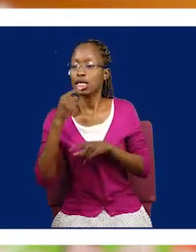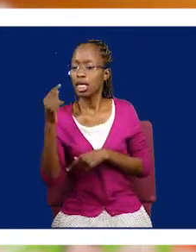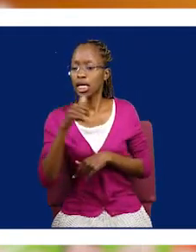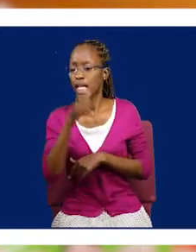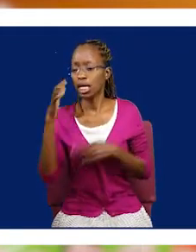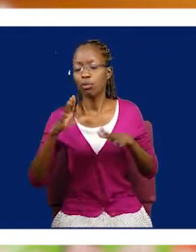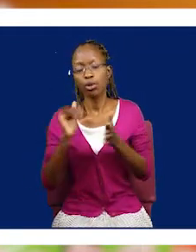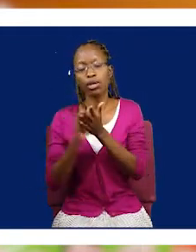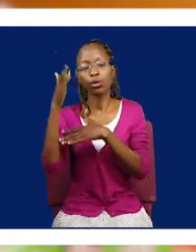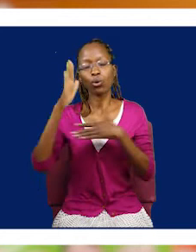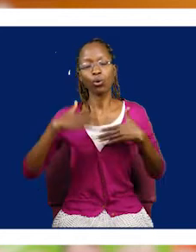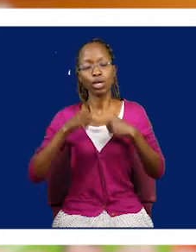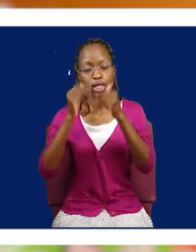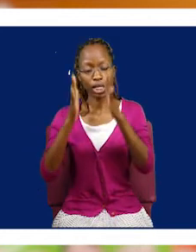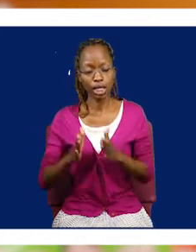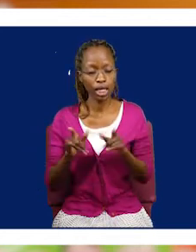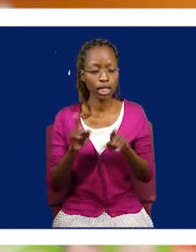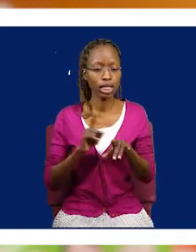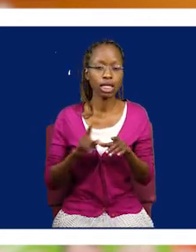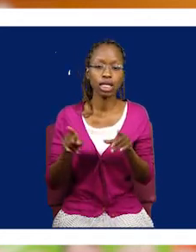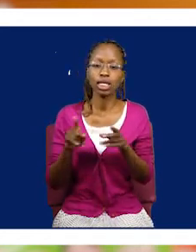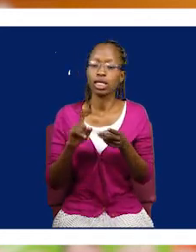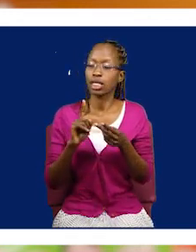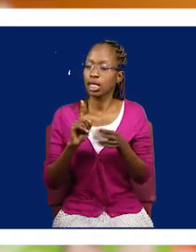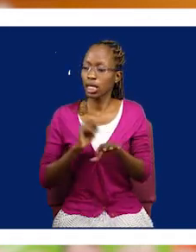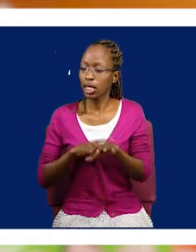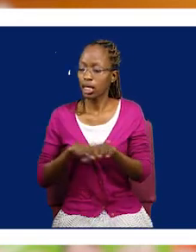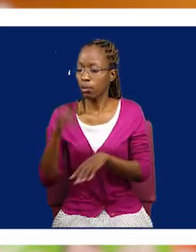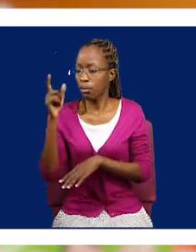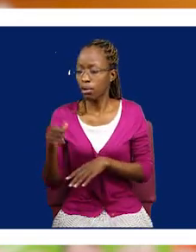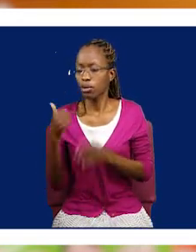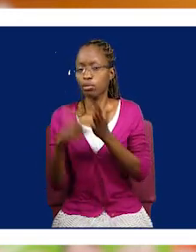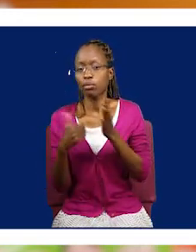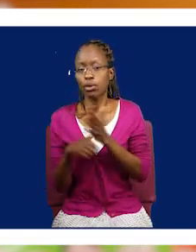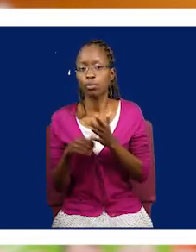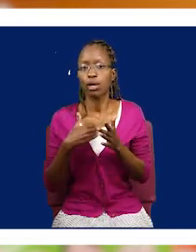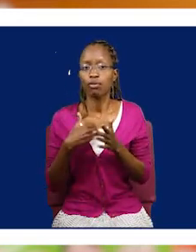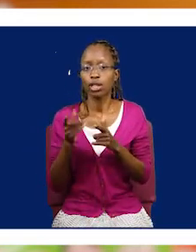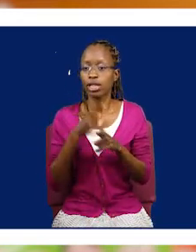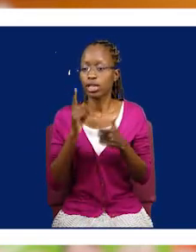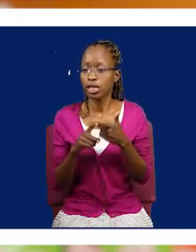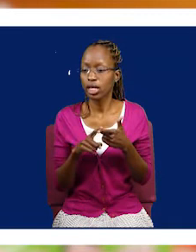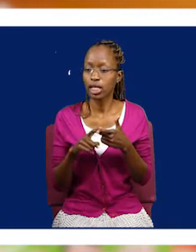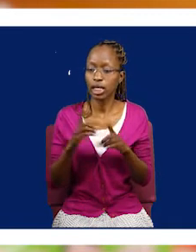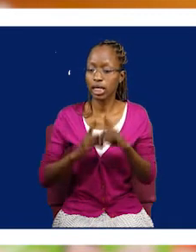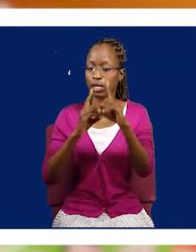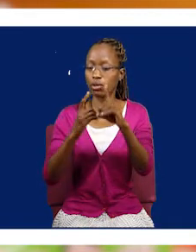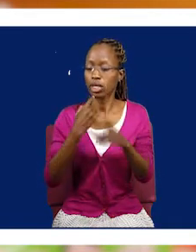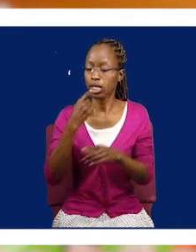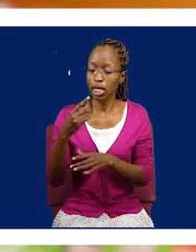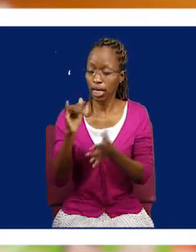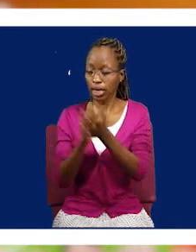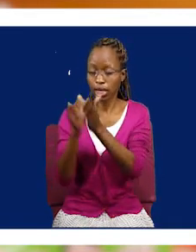that God is a healer when they were praying for the sick. When someone had problems, they were telling that